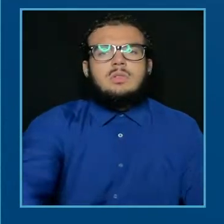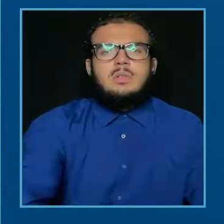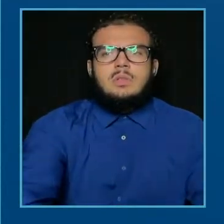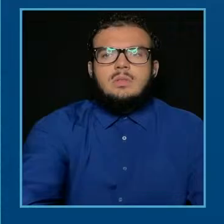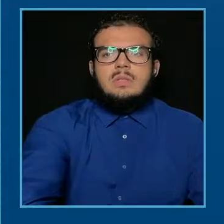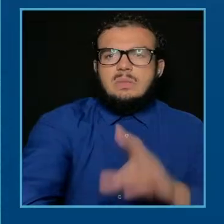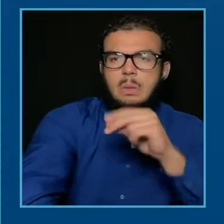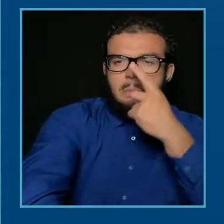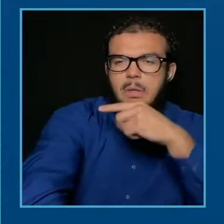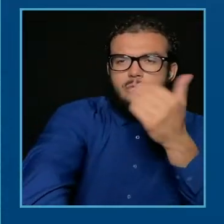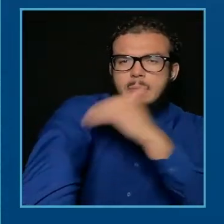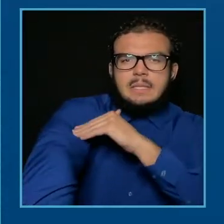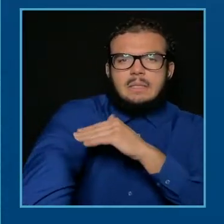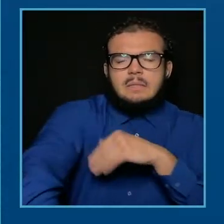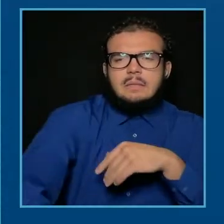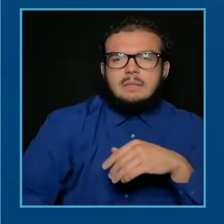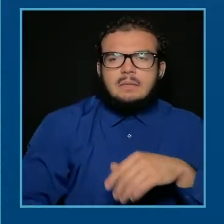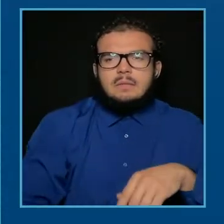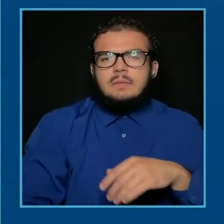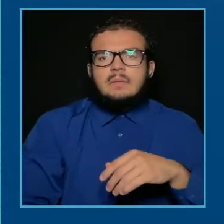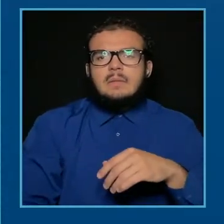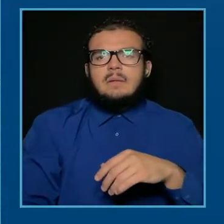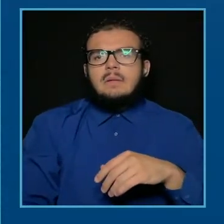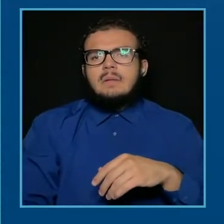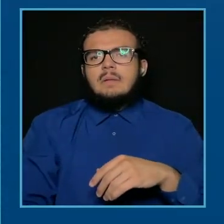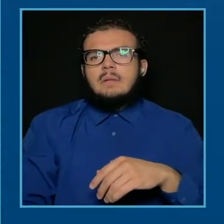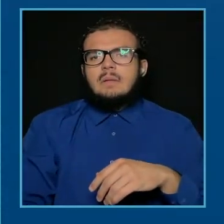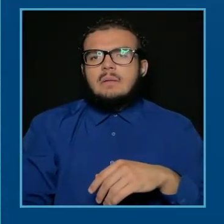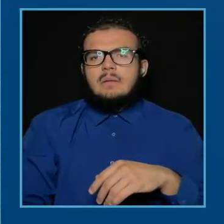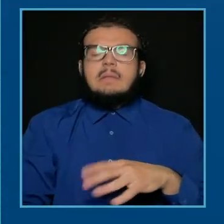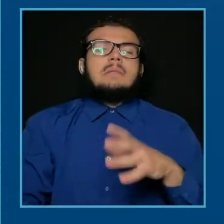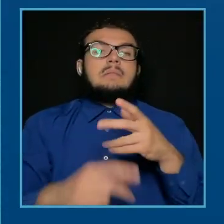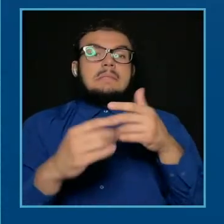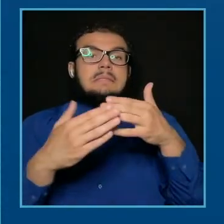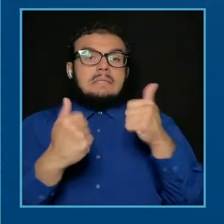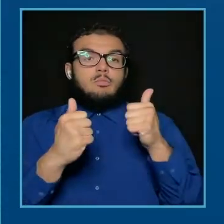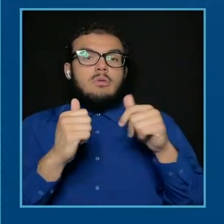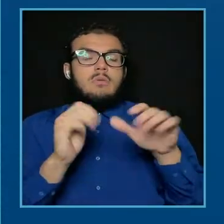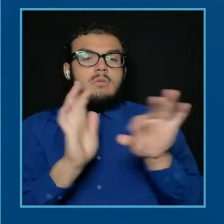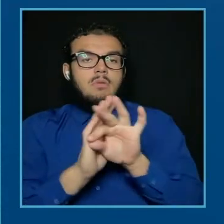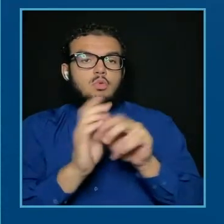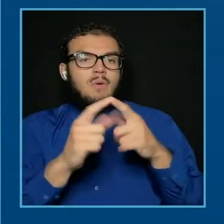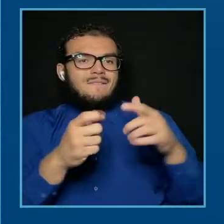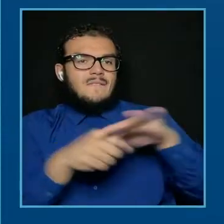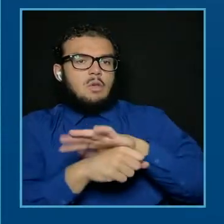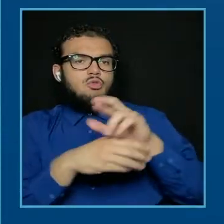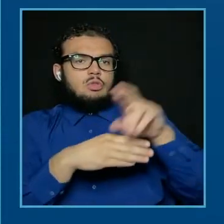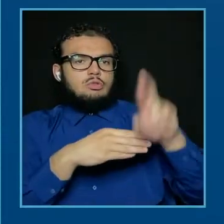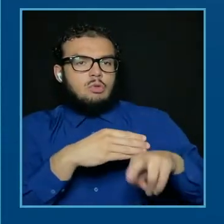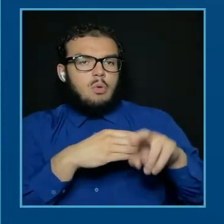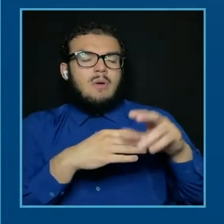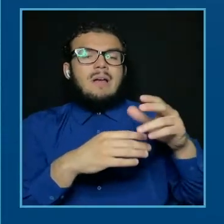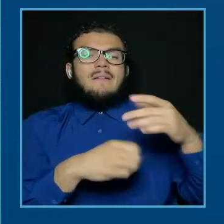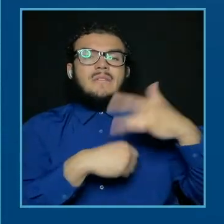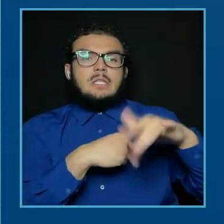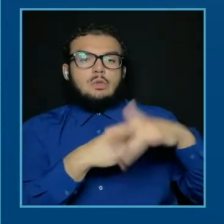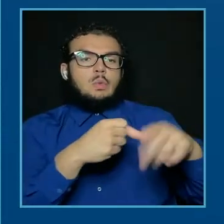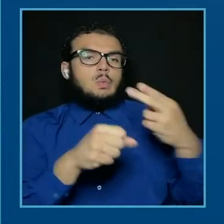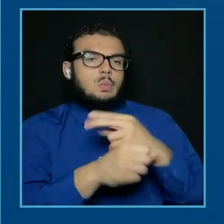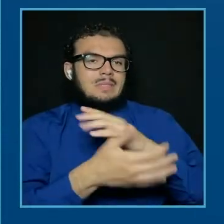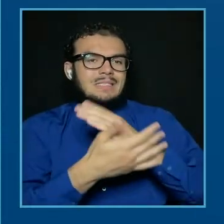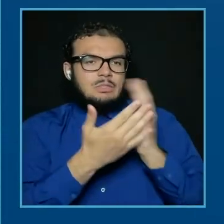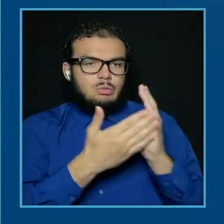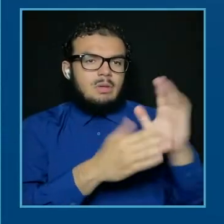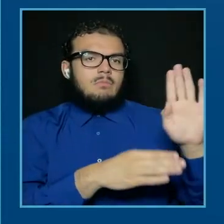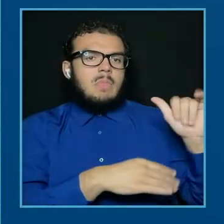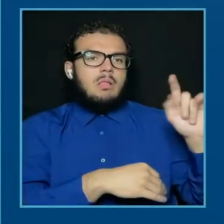it? 2 new separate elections to fill the resulting vacancies using a series of ballots.